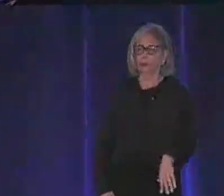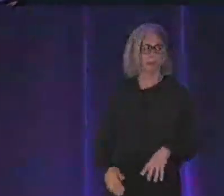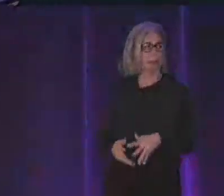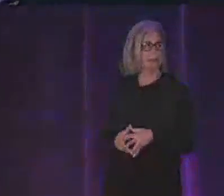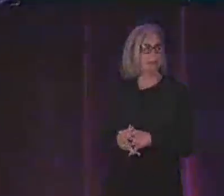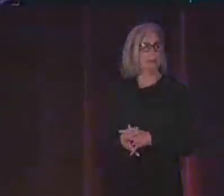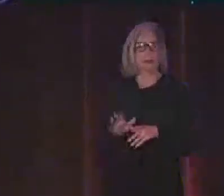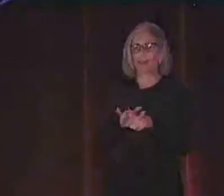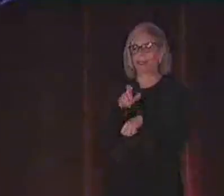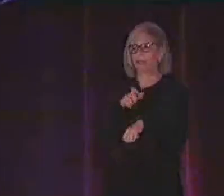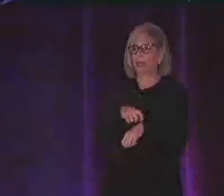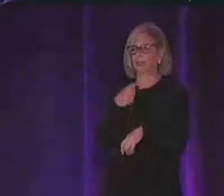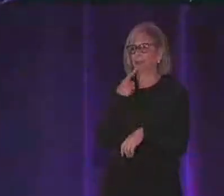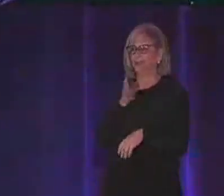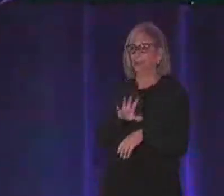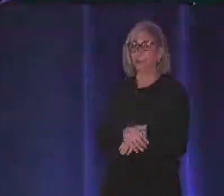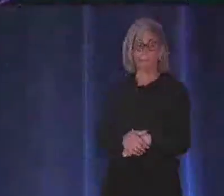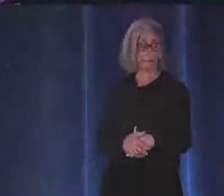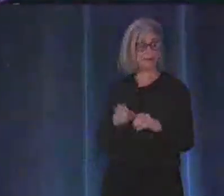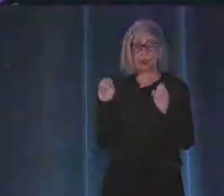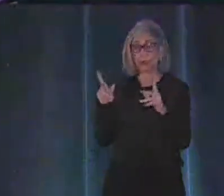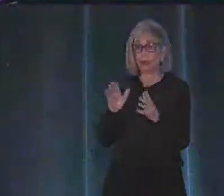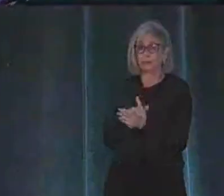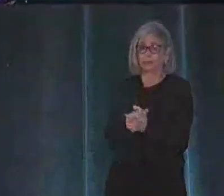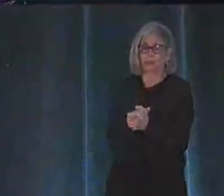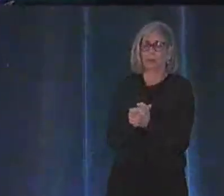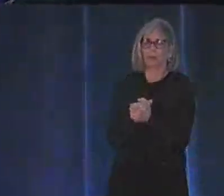Bam, bam, let's go.